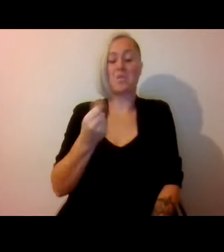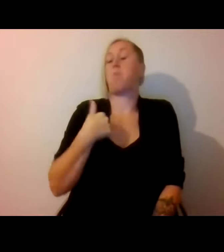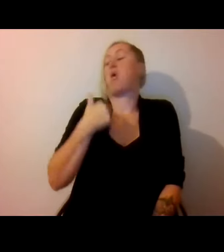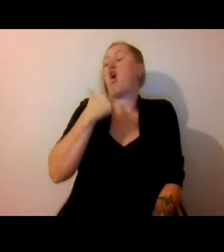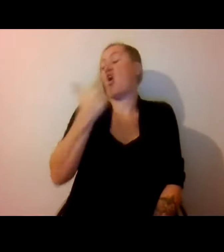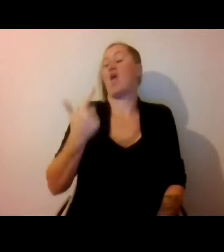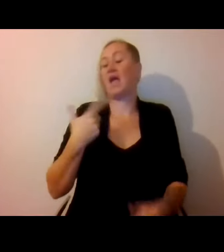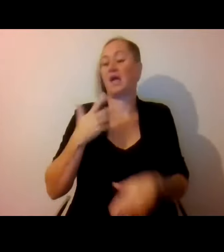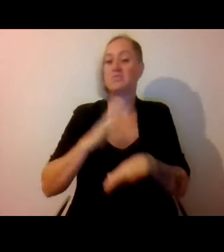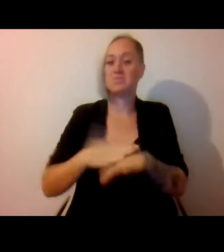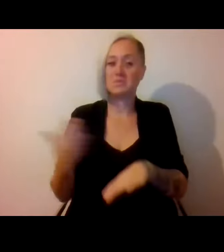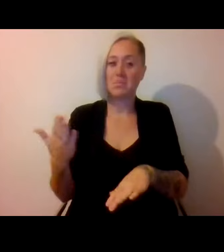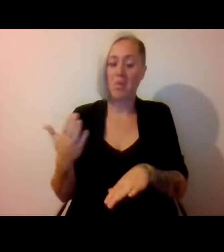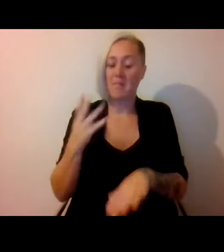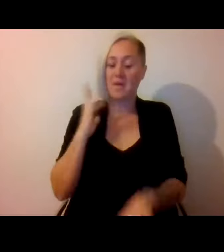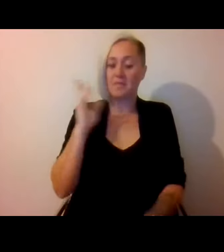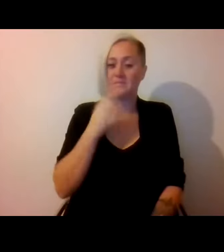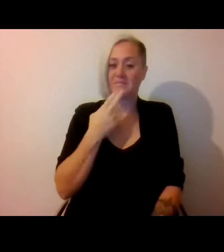bother me.